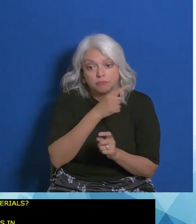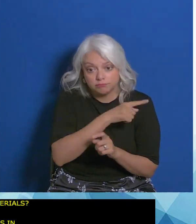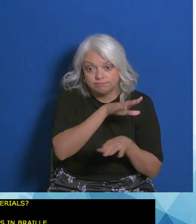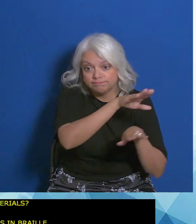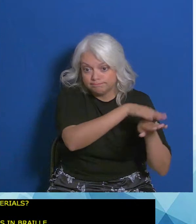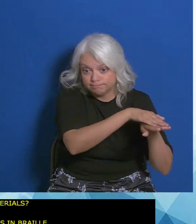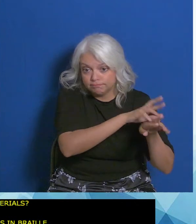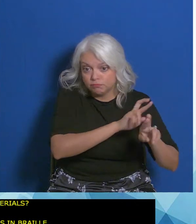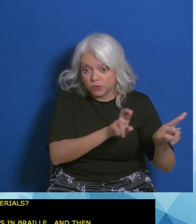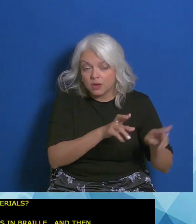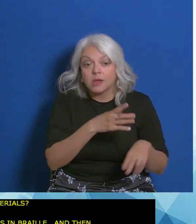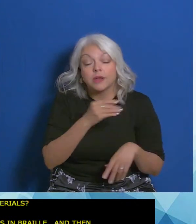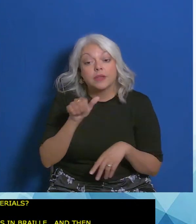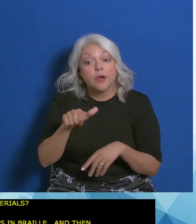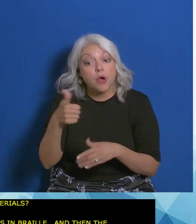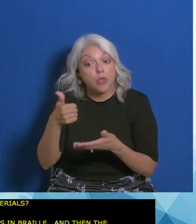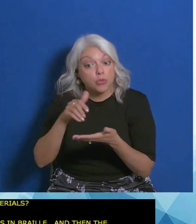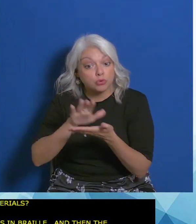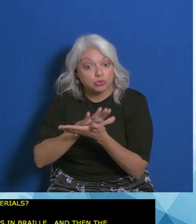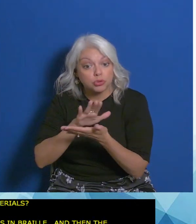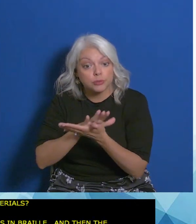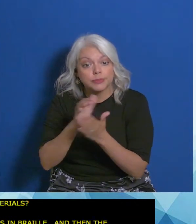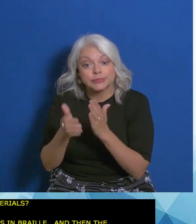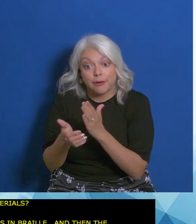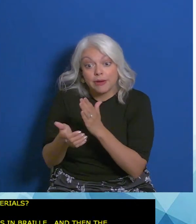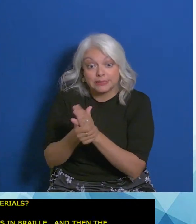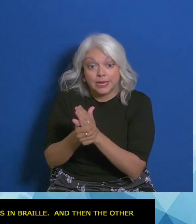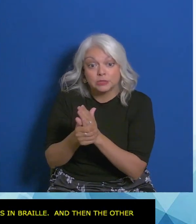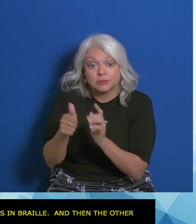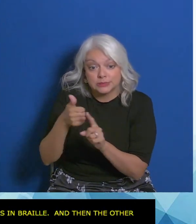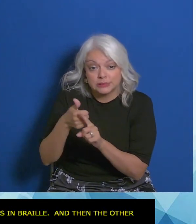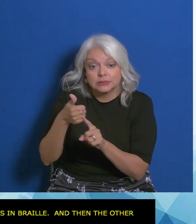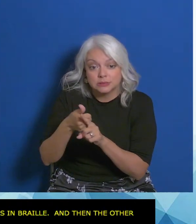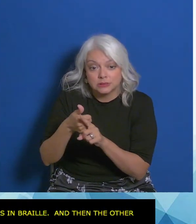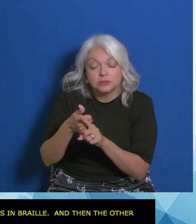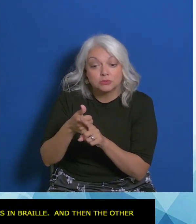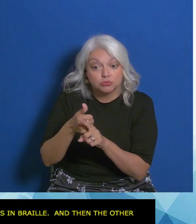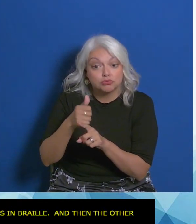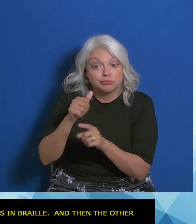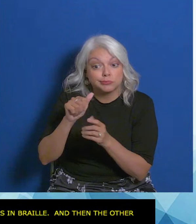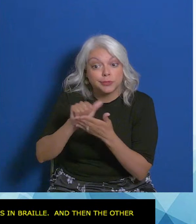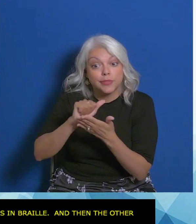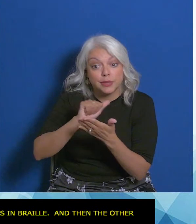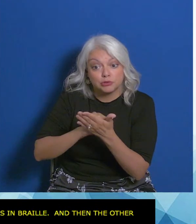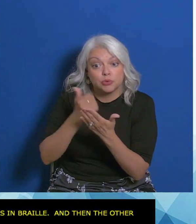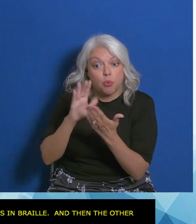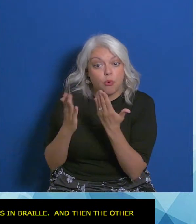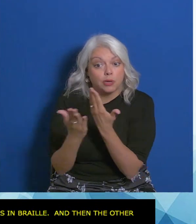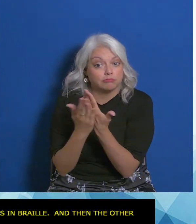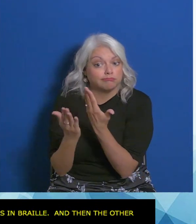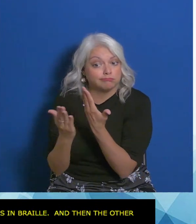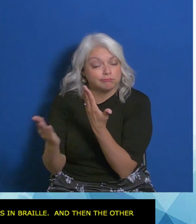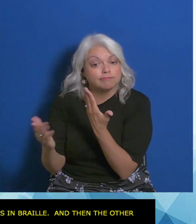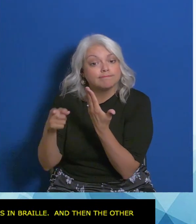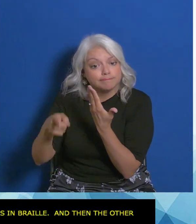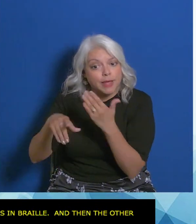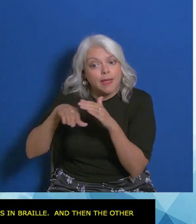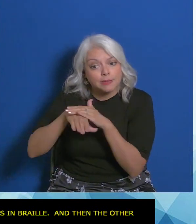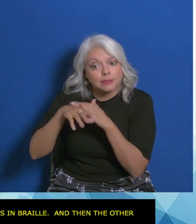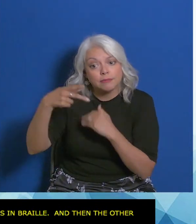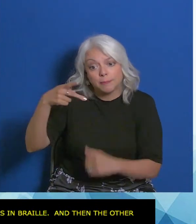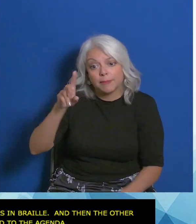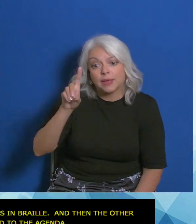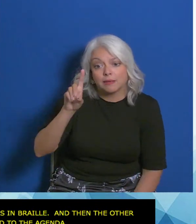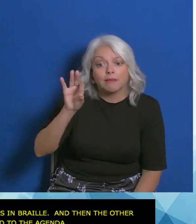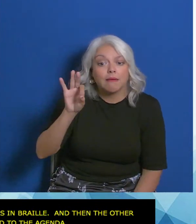other documents are attachments with it, to the agenda. They are attached to the agenda. So they are